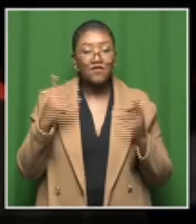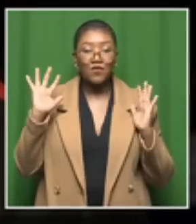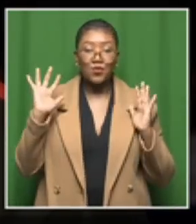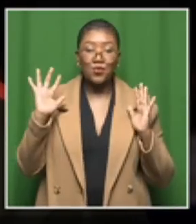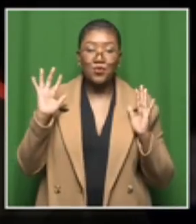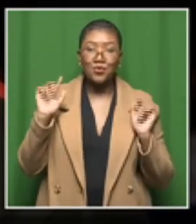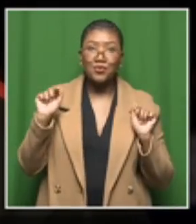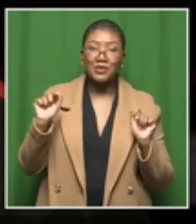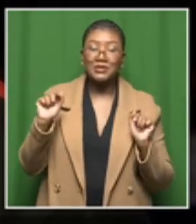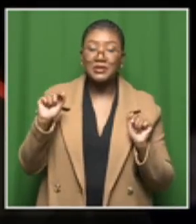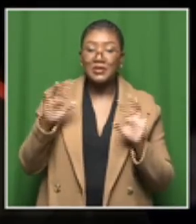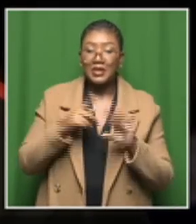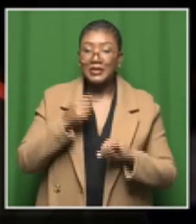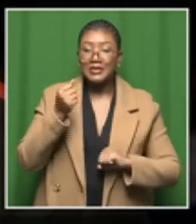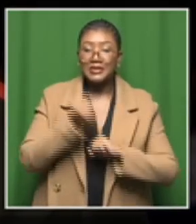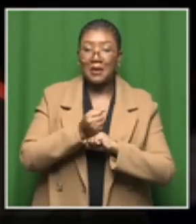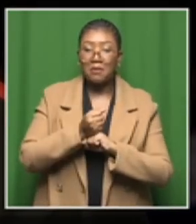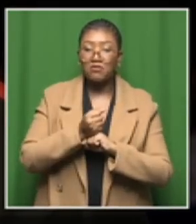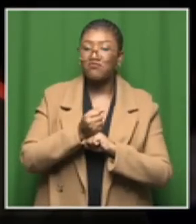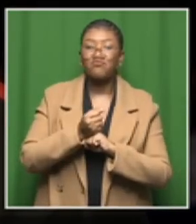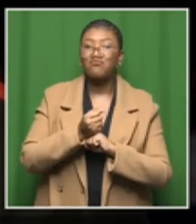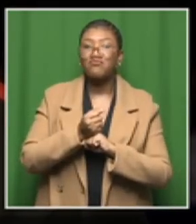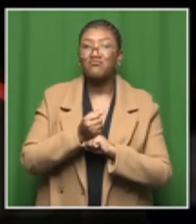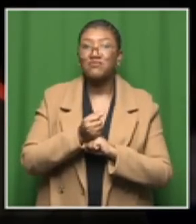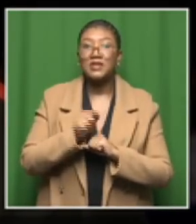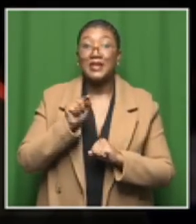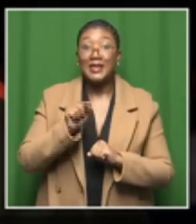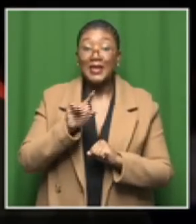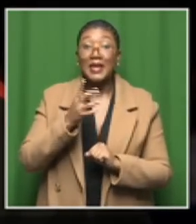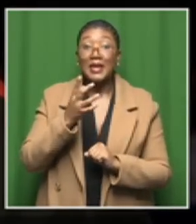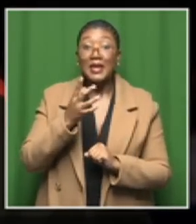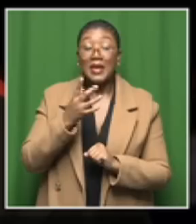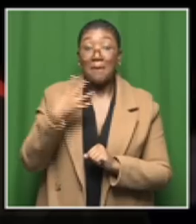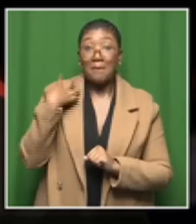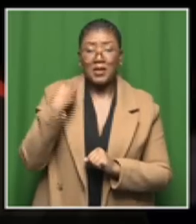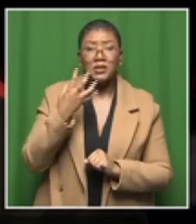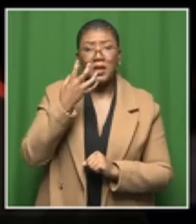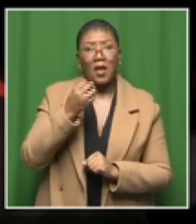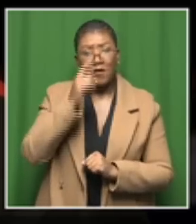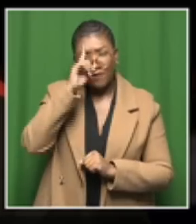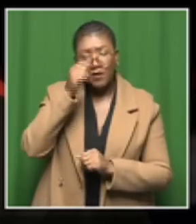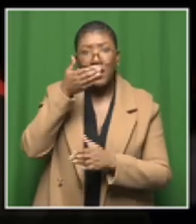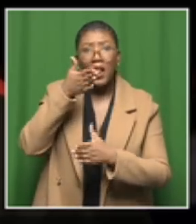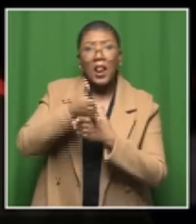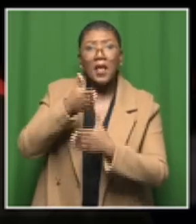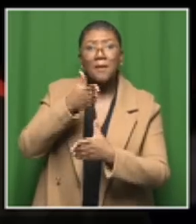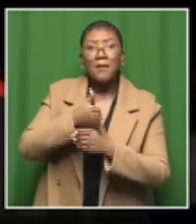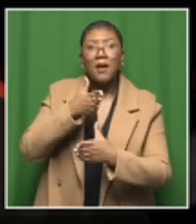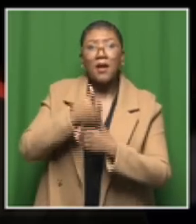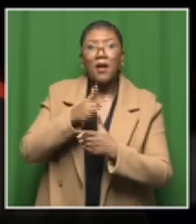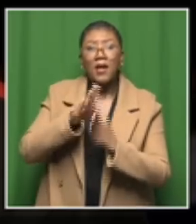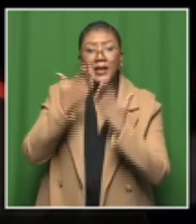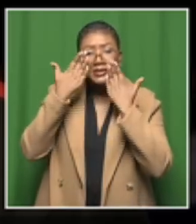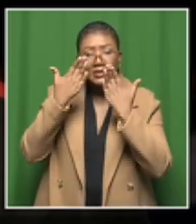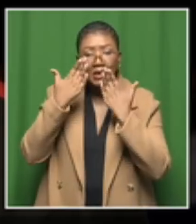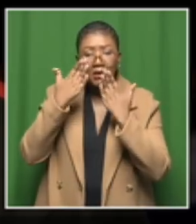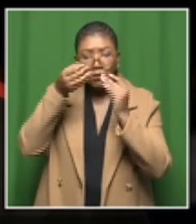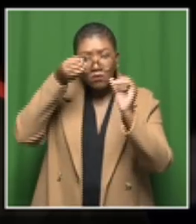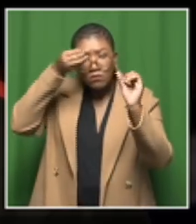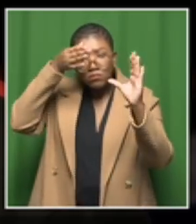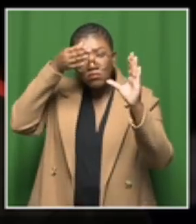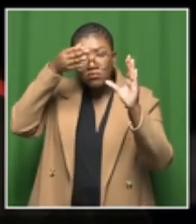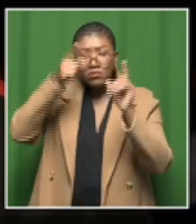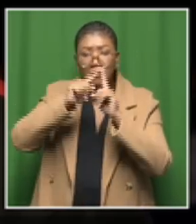where your own Minister of Finance, who's got a Labour background, by the way, is essentially saying you can't overburden business